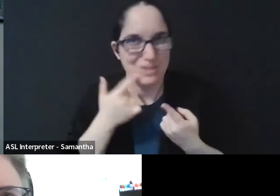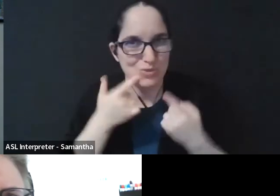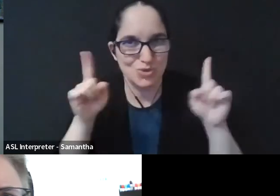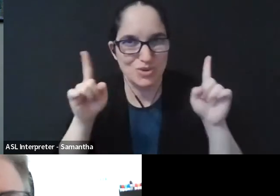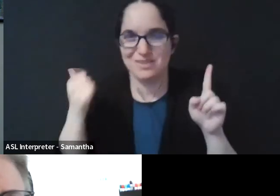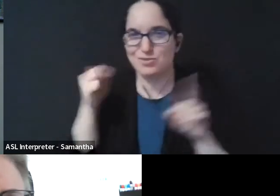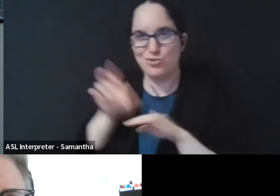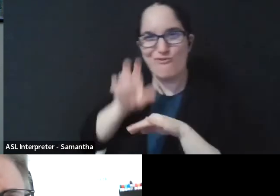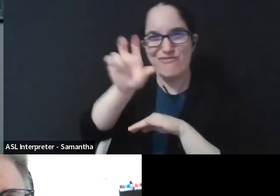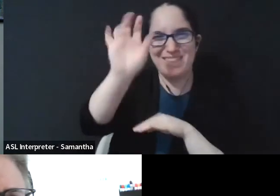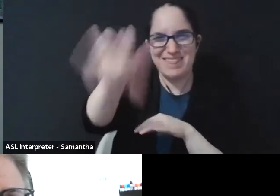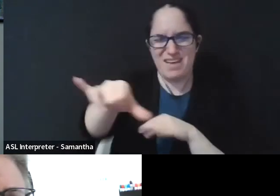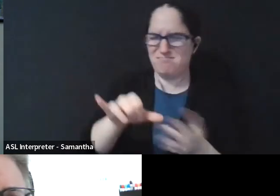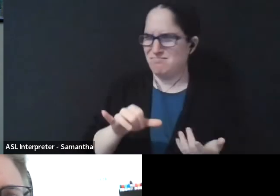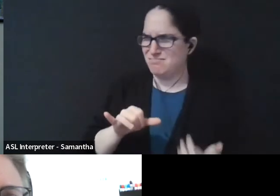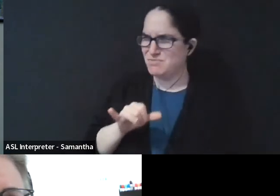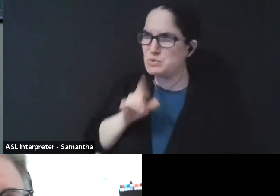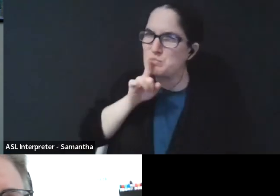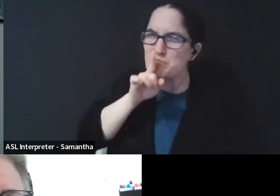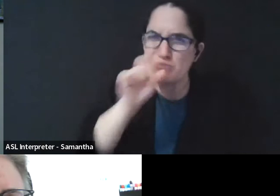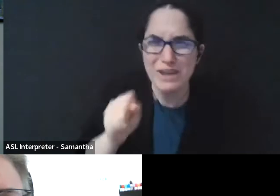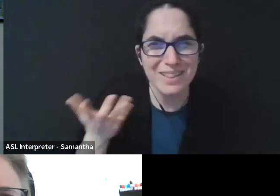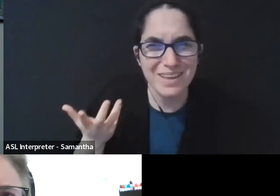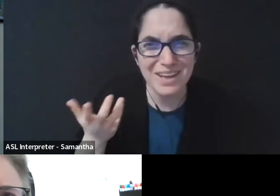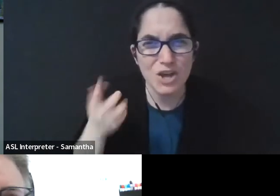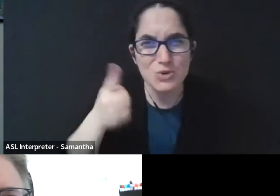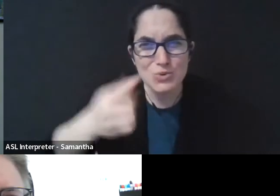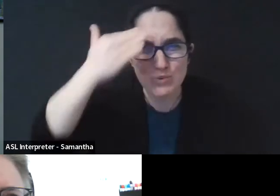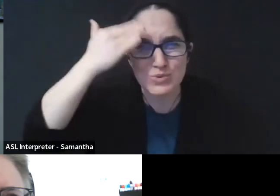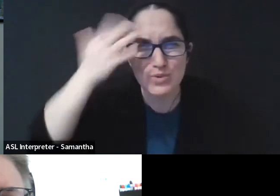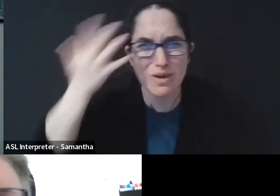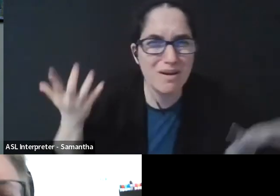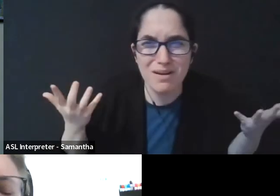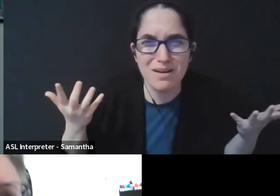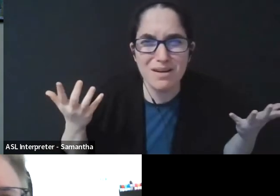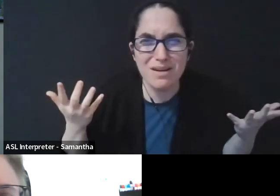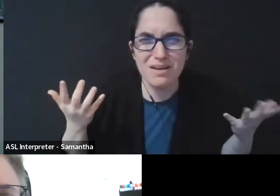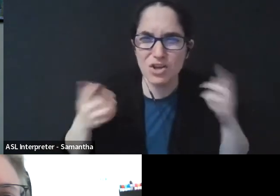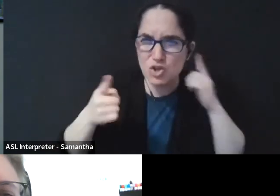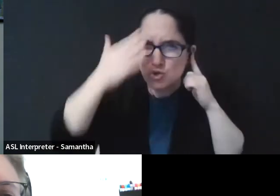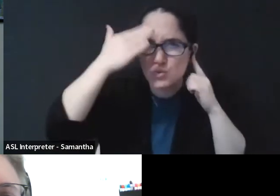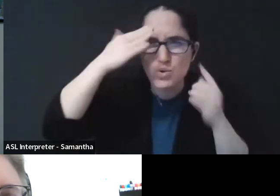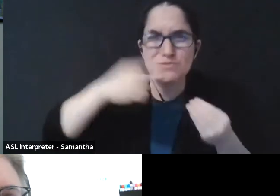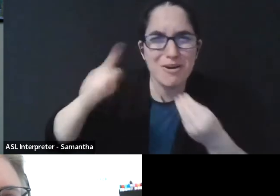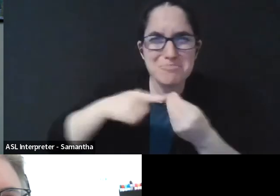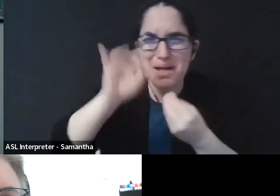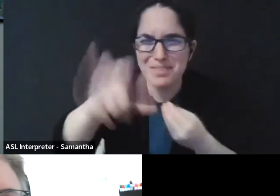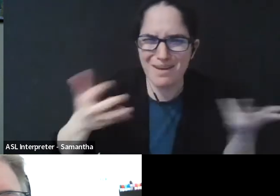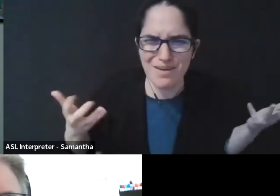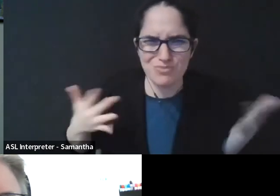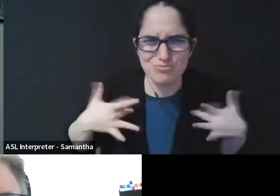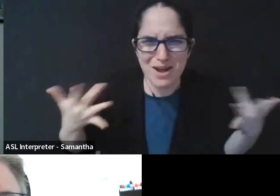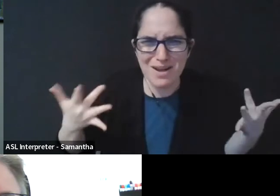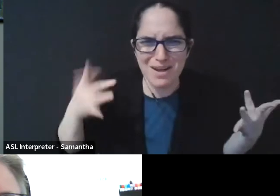I'm like, are you kidding me? Do you even know, like, do you even know what you're talking about? And so I find